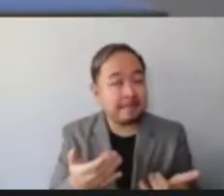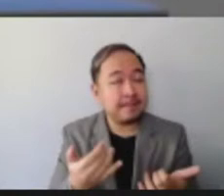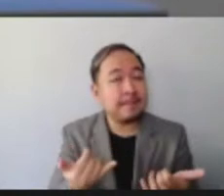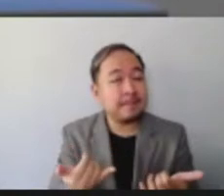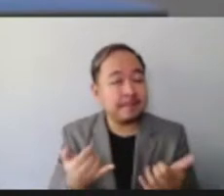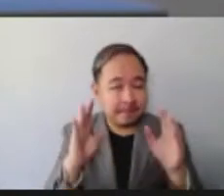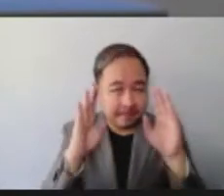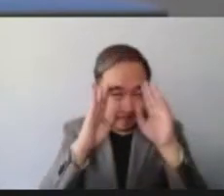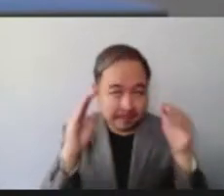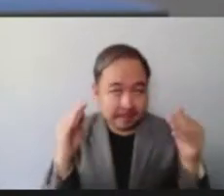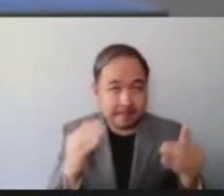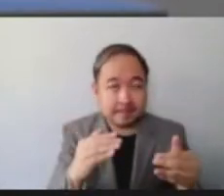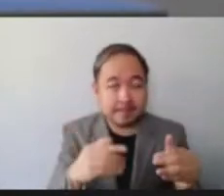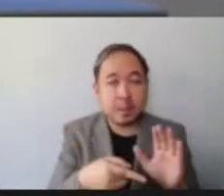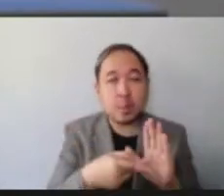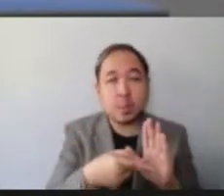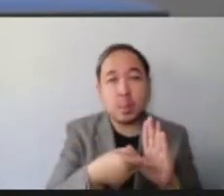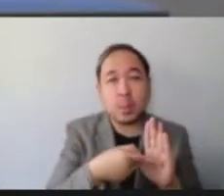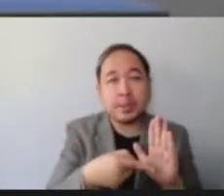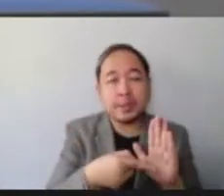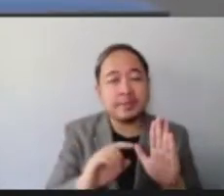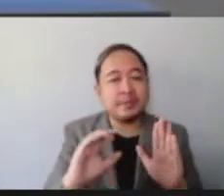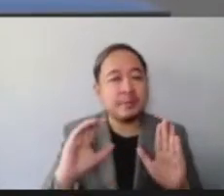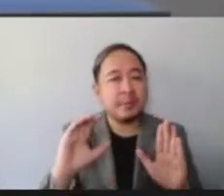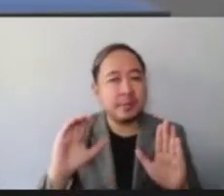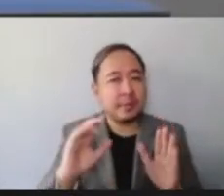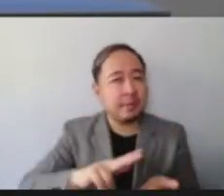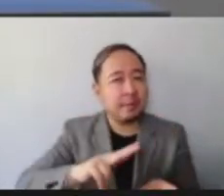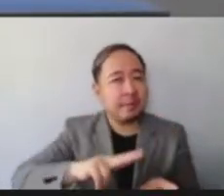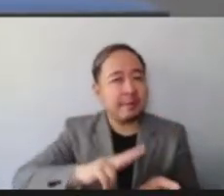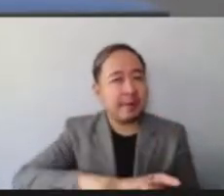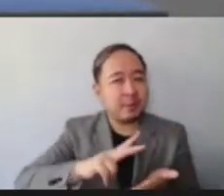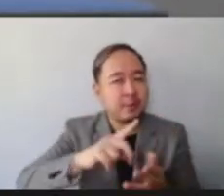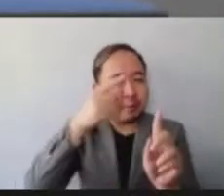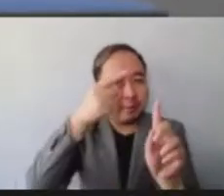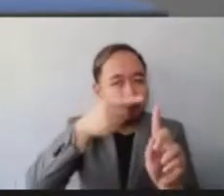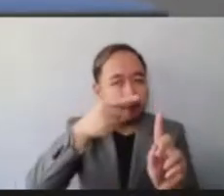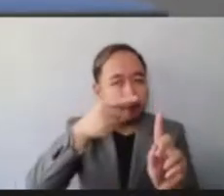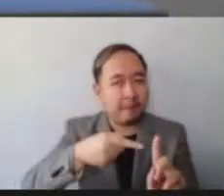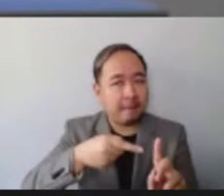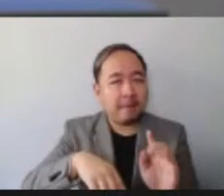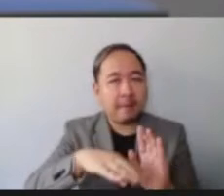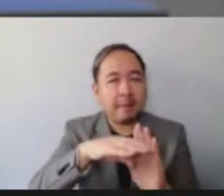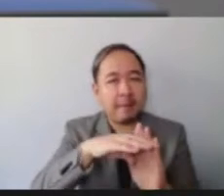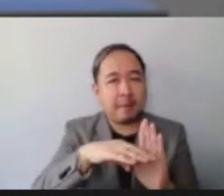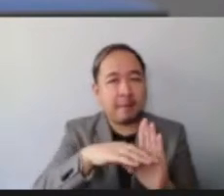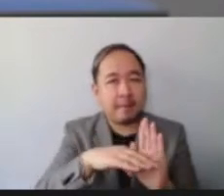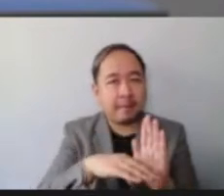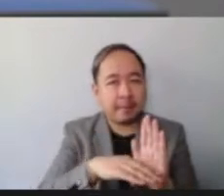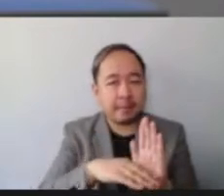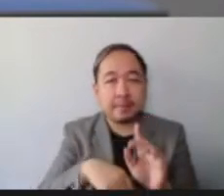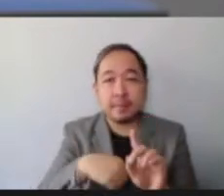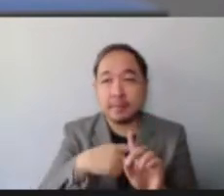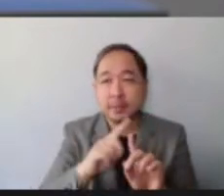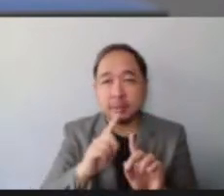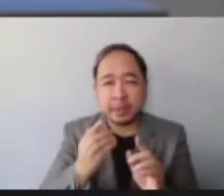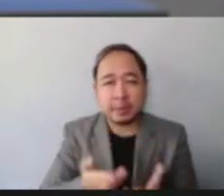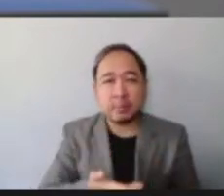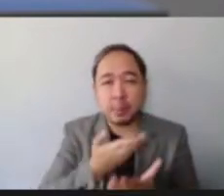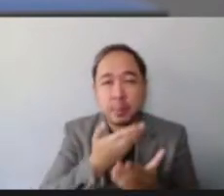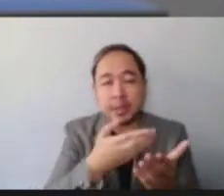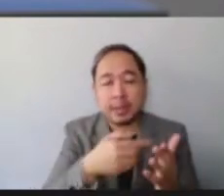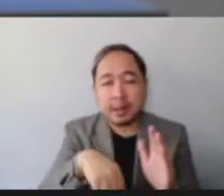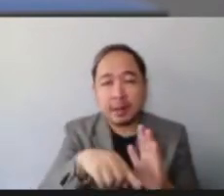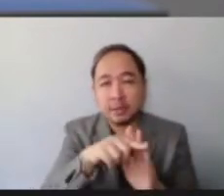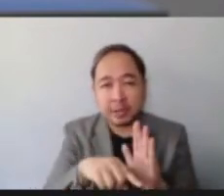item 1C adoption of the agenda and consider the provisional agenda as contained in document